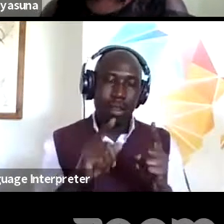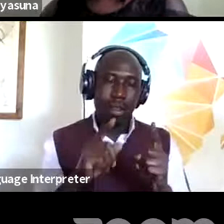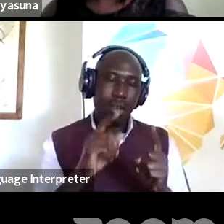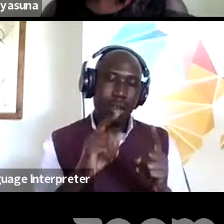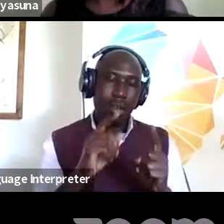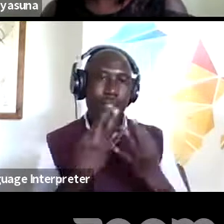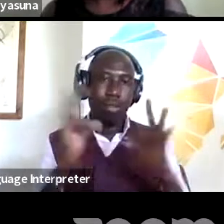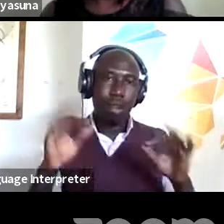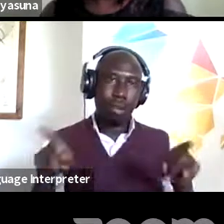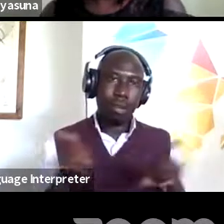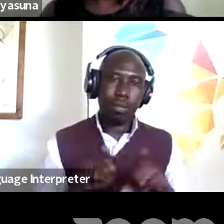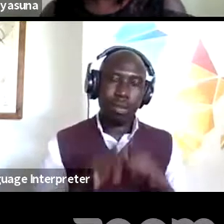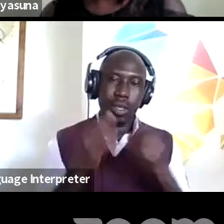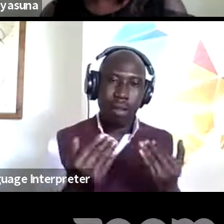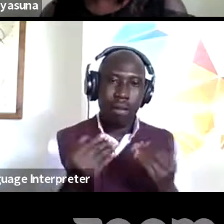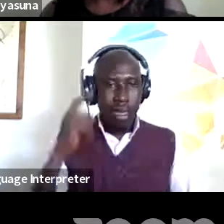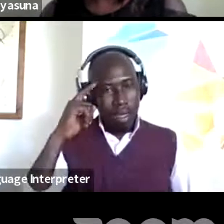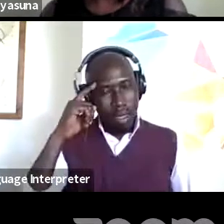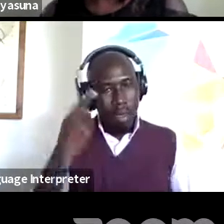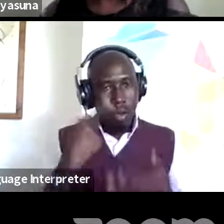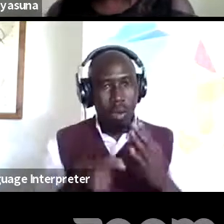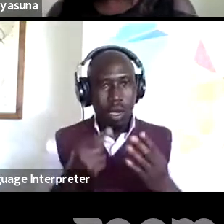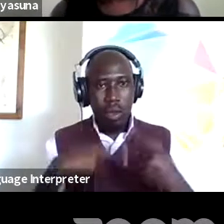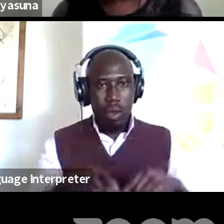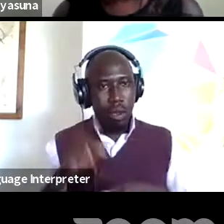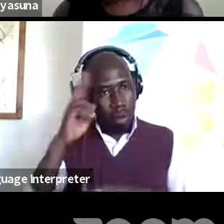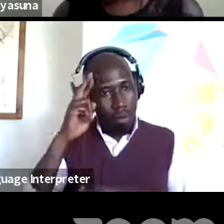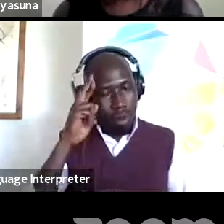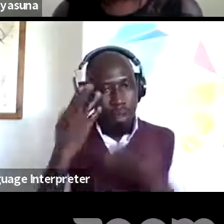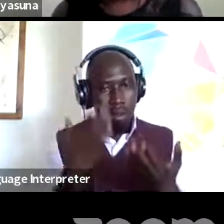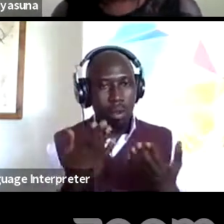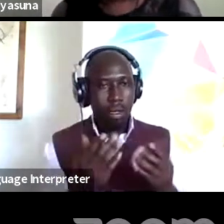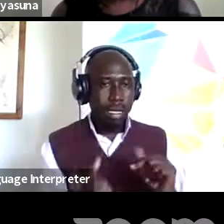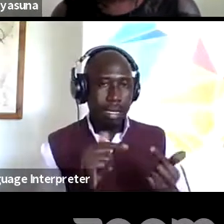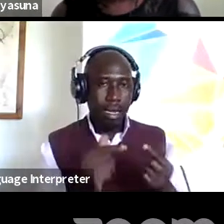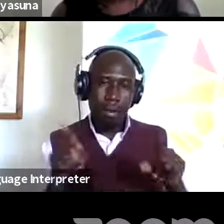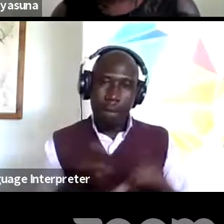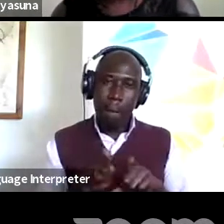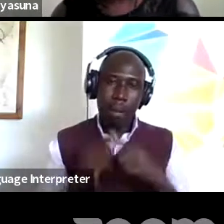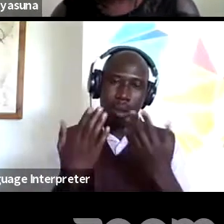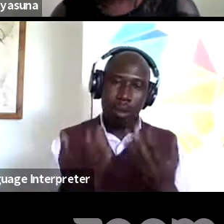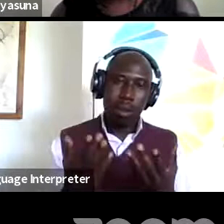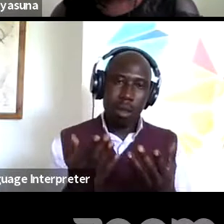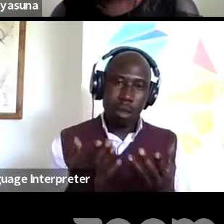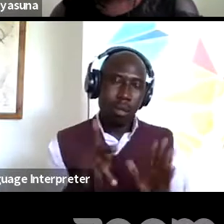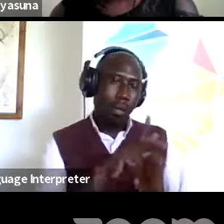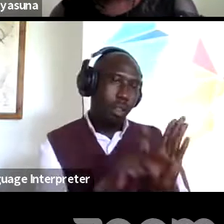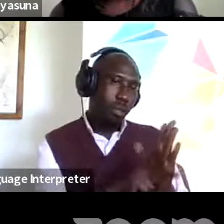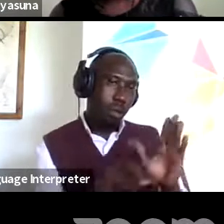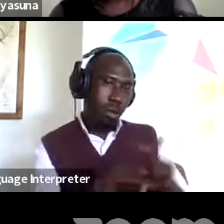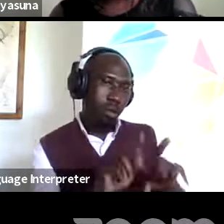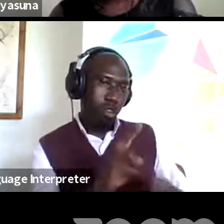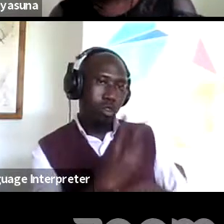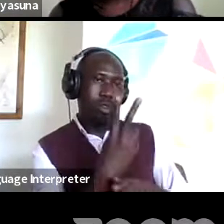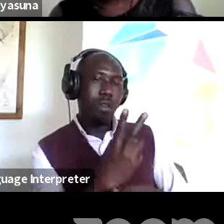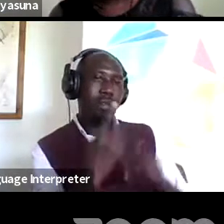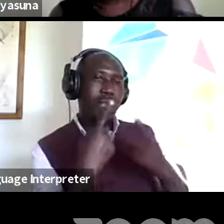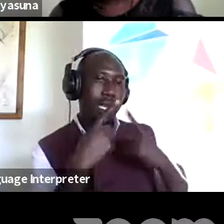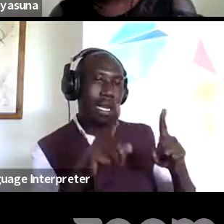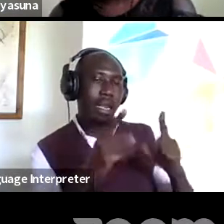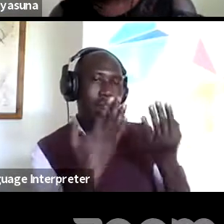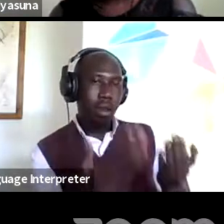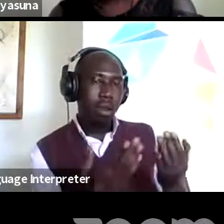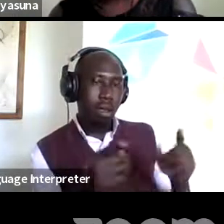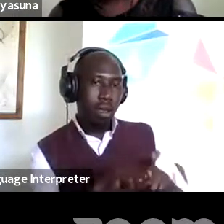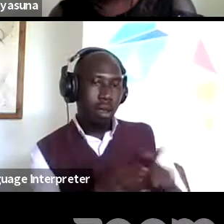Freedoms. So I think what we need to remember as we have this conversation is that the principle is principle 2 of the declaration,